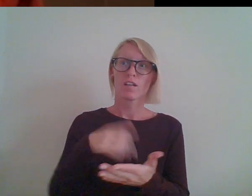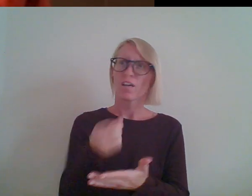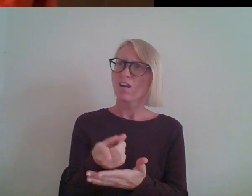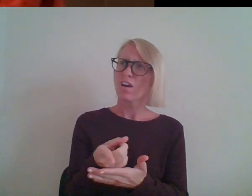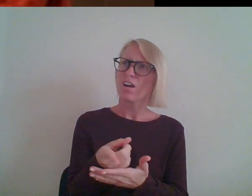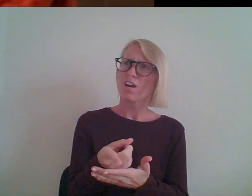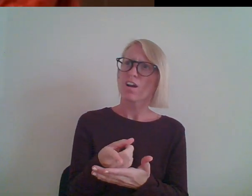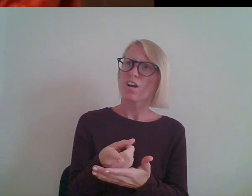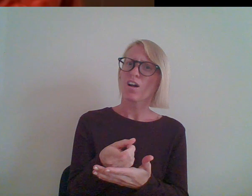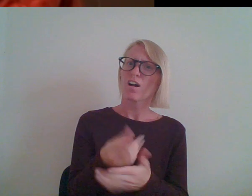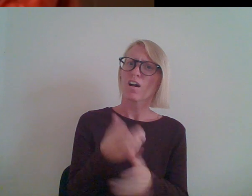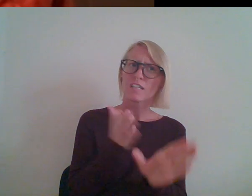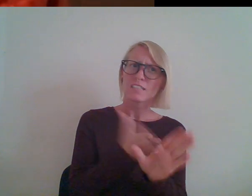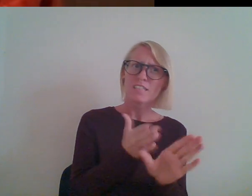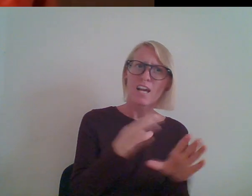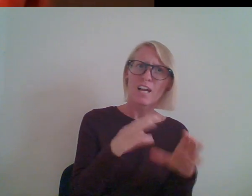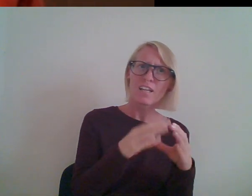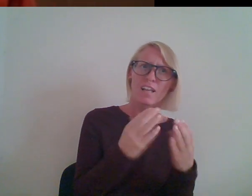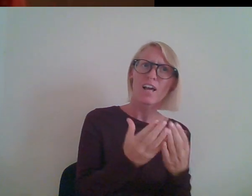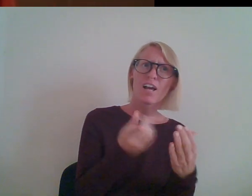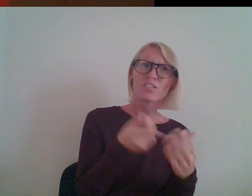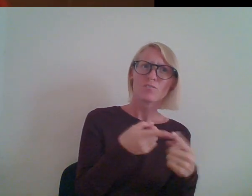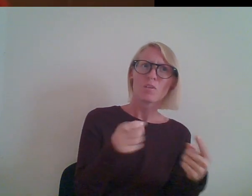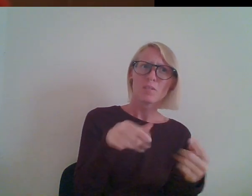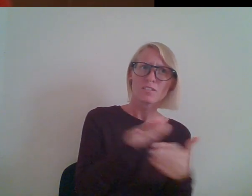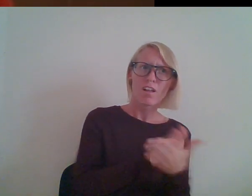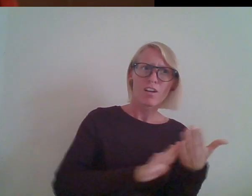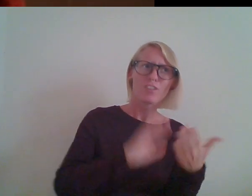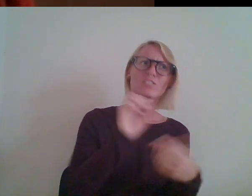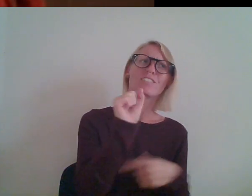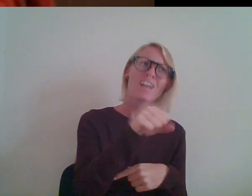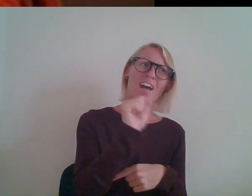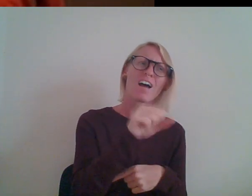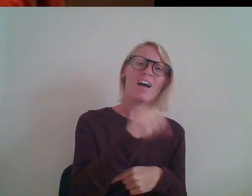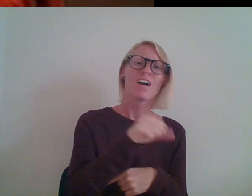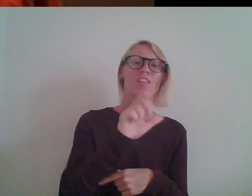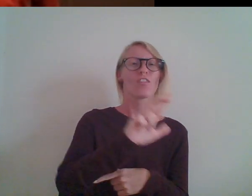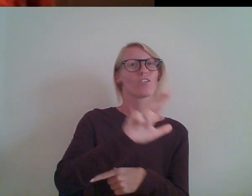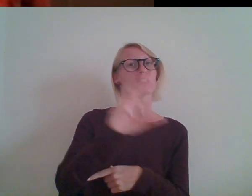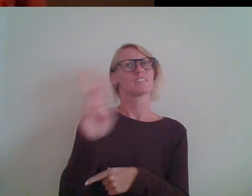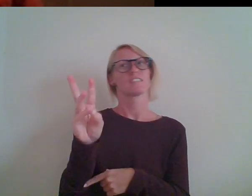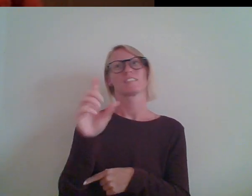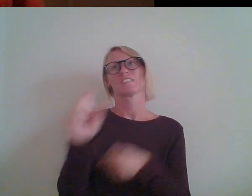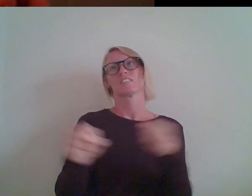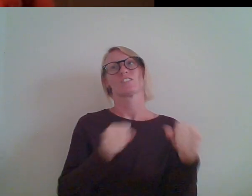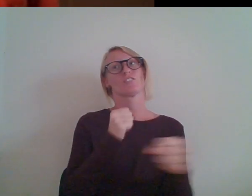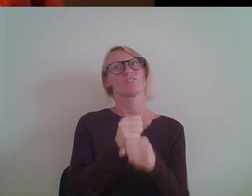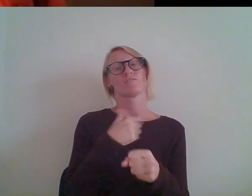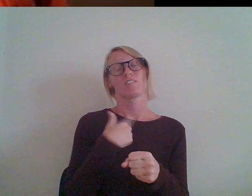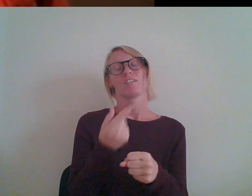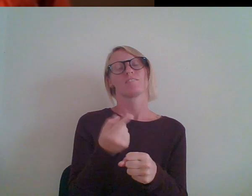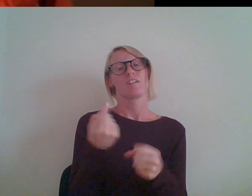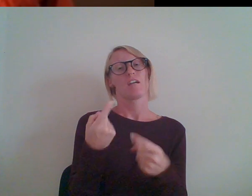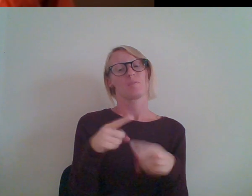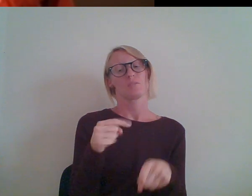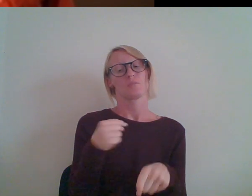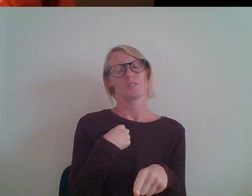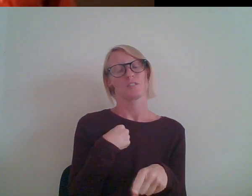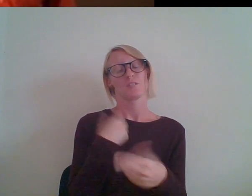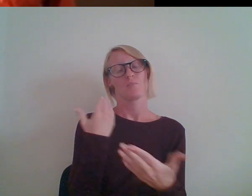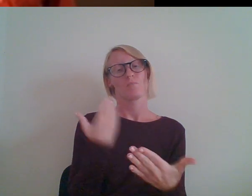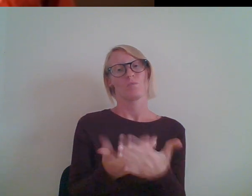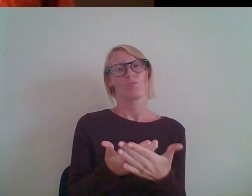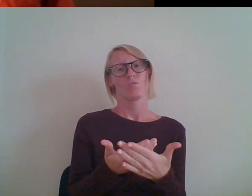Lobdell? Yeah. 36 years I run into that, okay? Proof of this,